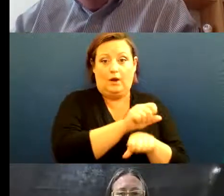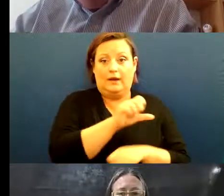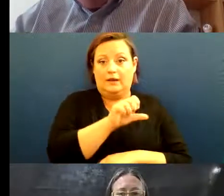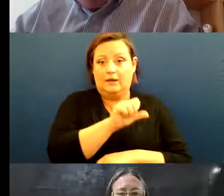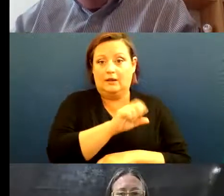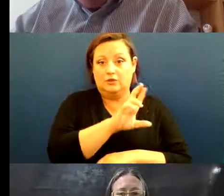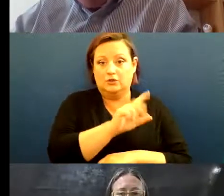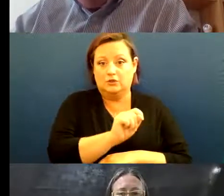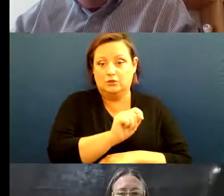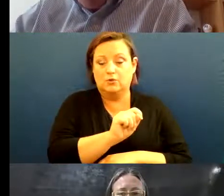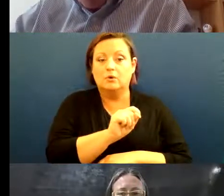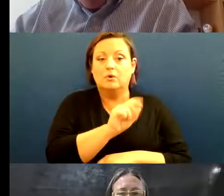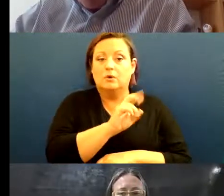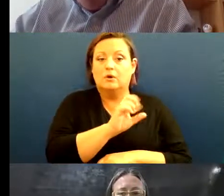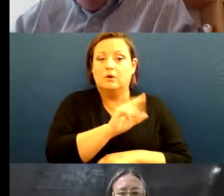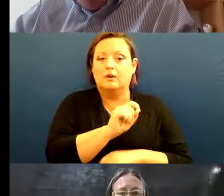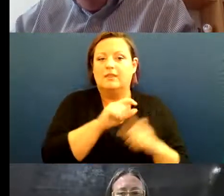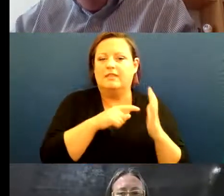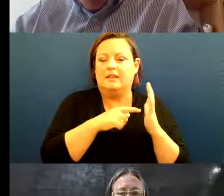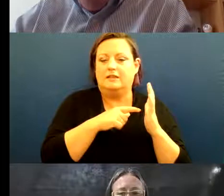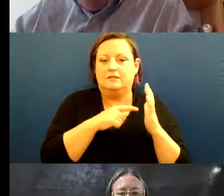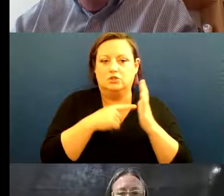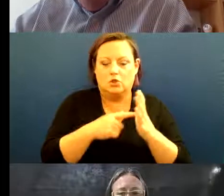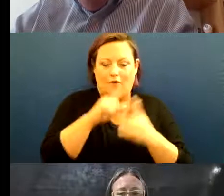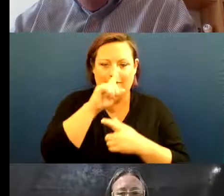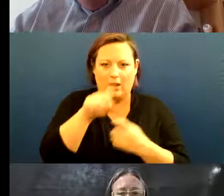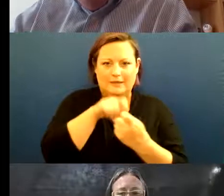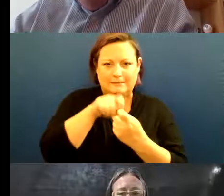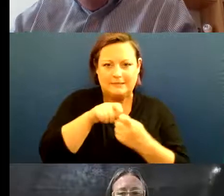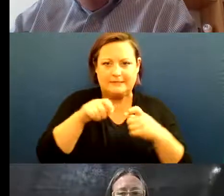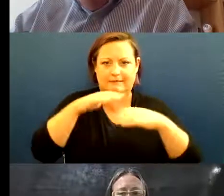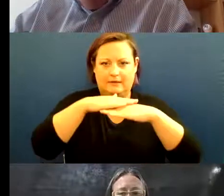that are expressed in very specific layers of the skin.